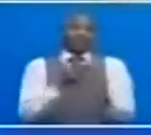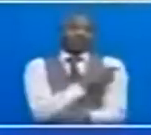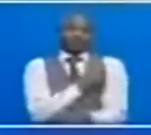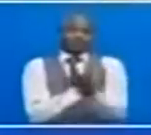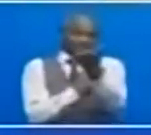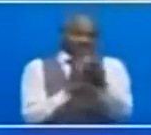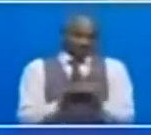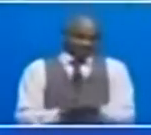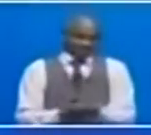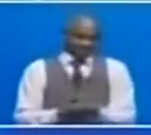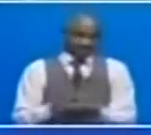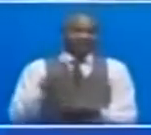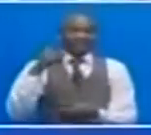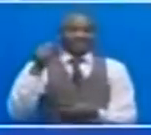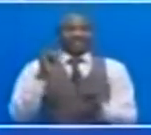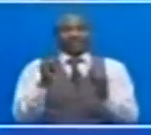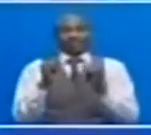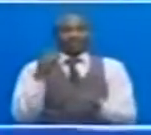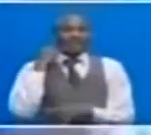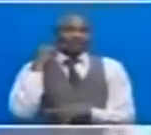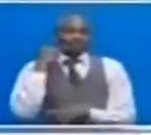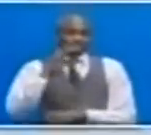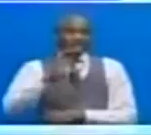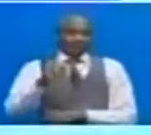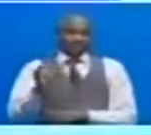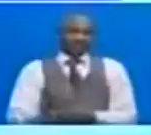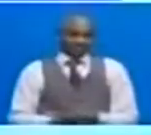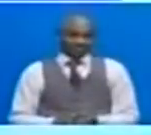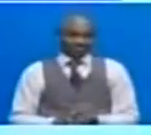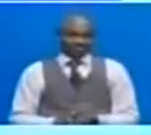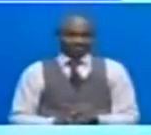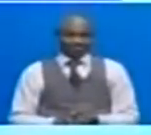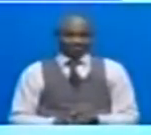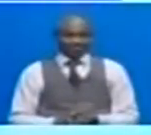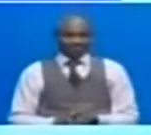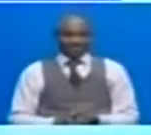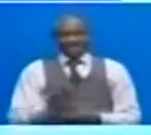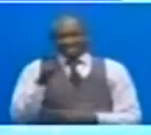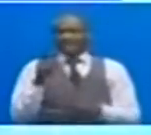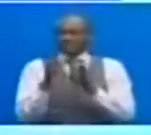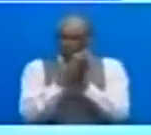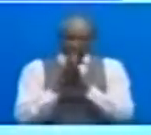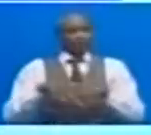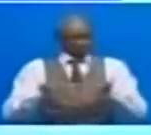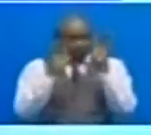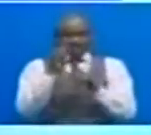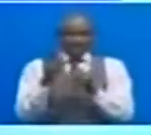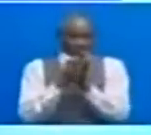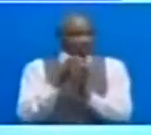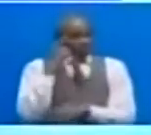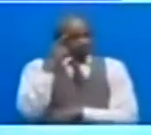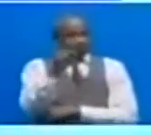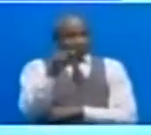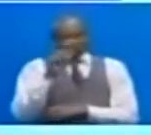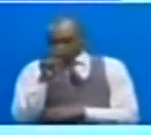facilities. Kamche Menza, KTN News, Nakuru County. That's a story we're keeping an eye on for you, and of course we'll